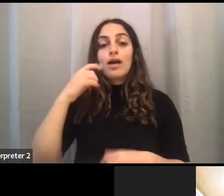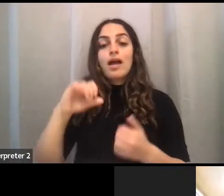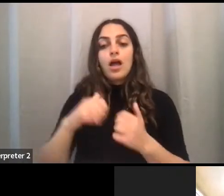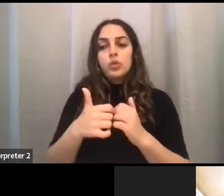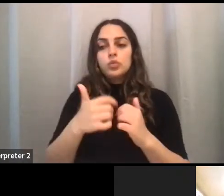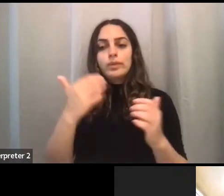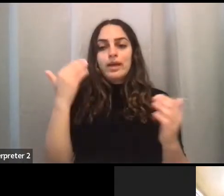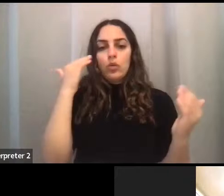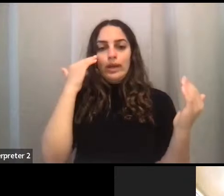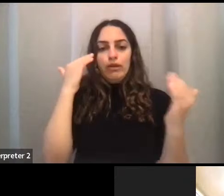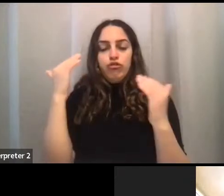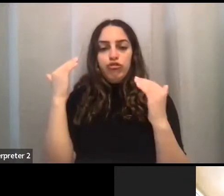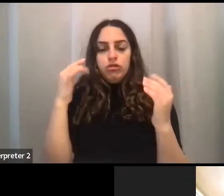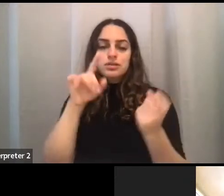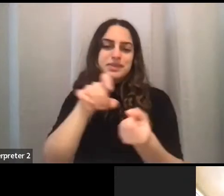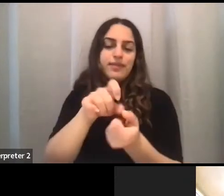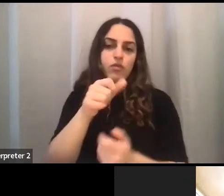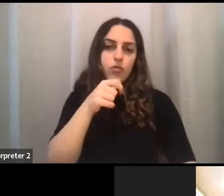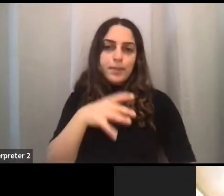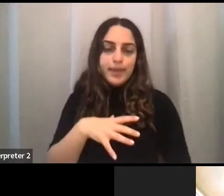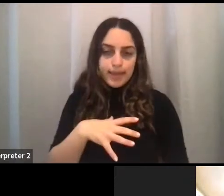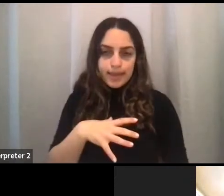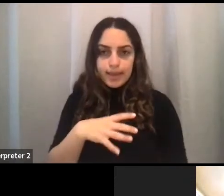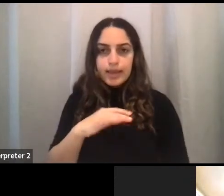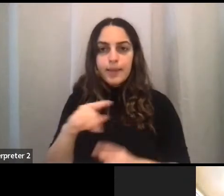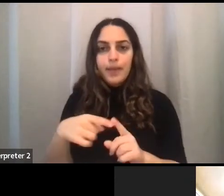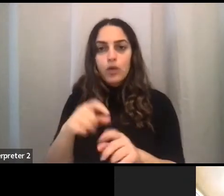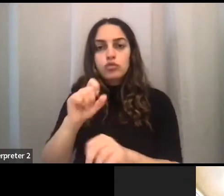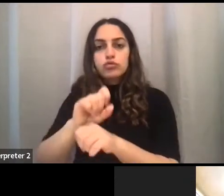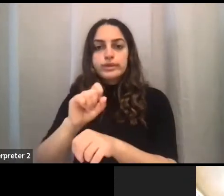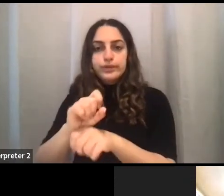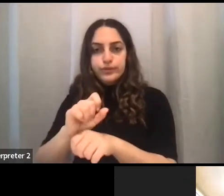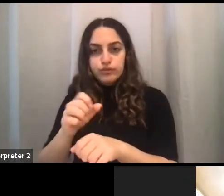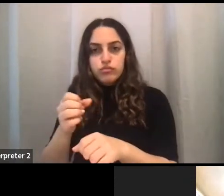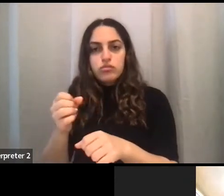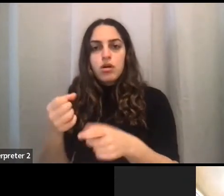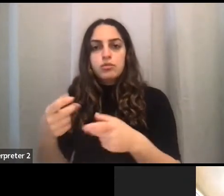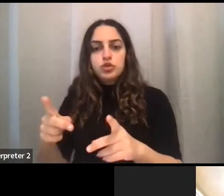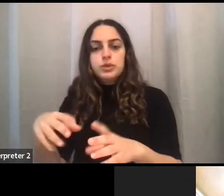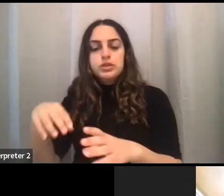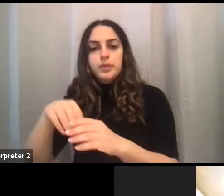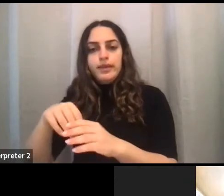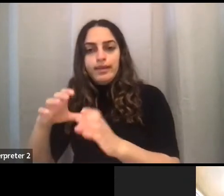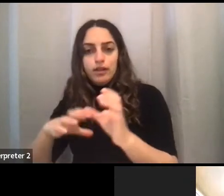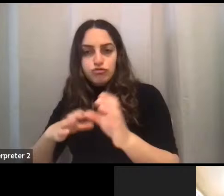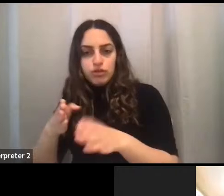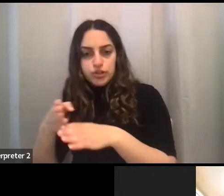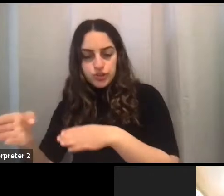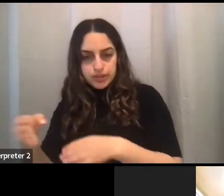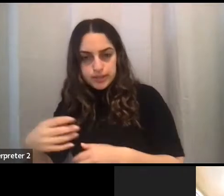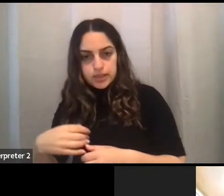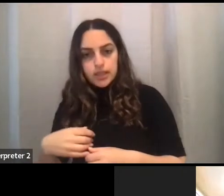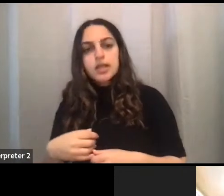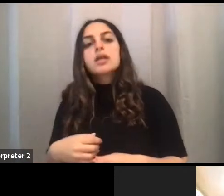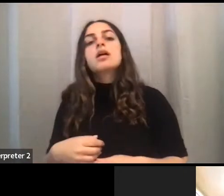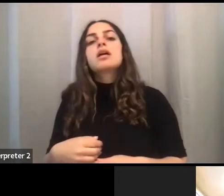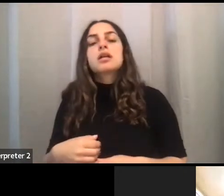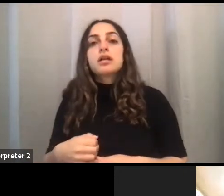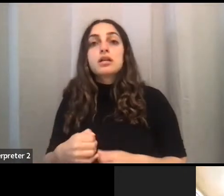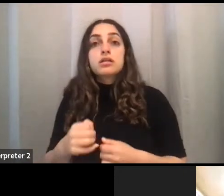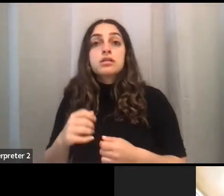among particularly women about career opportunities in the construction industry um